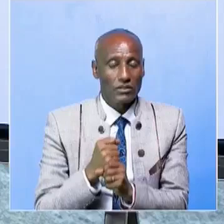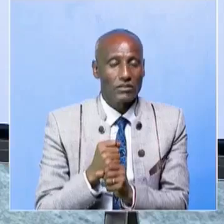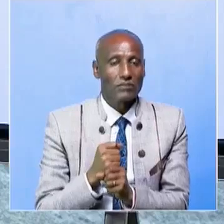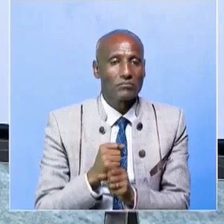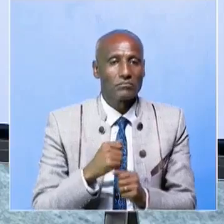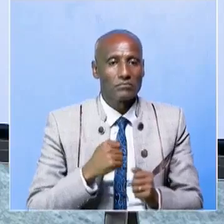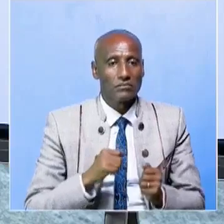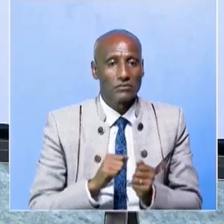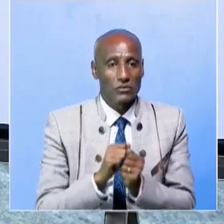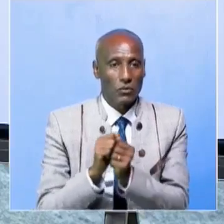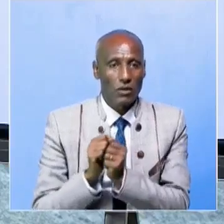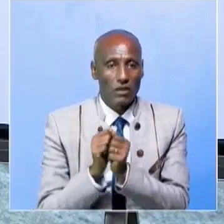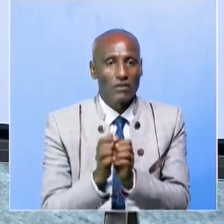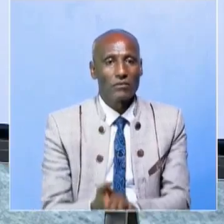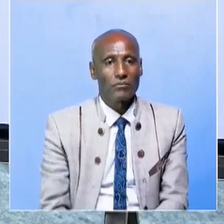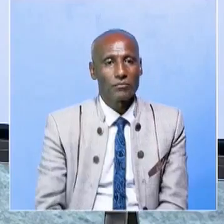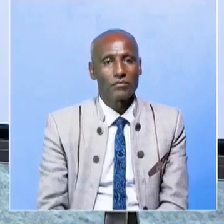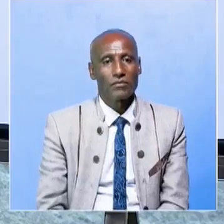okay?